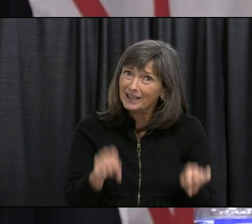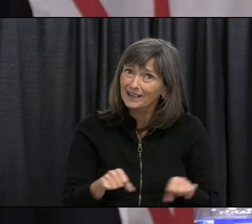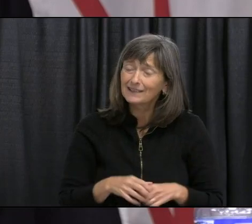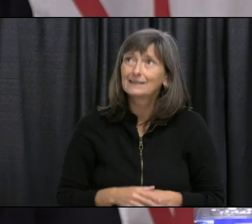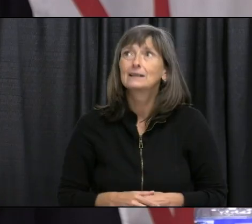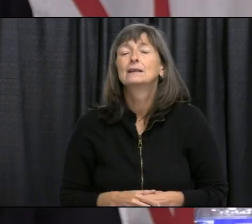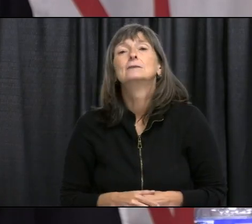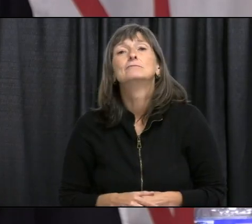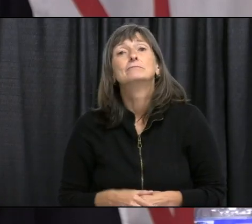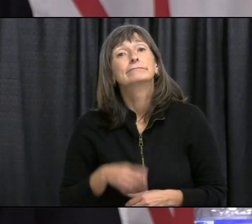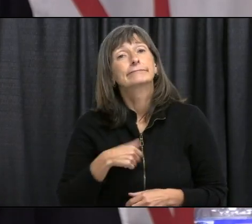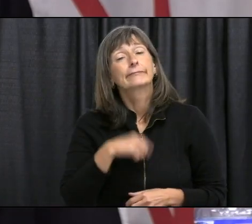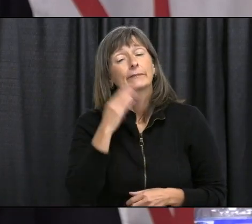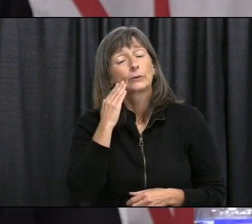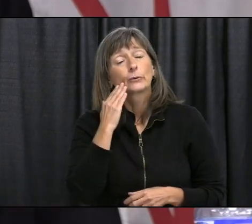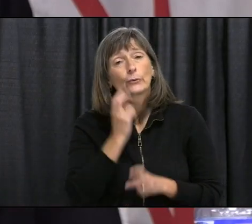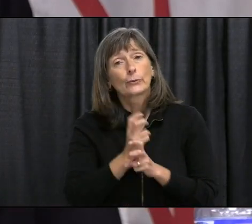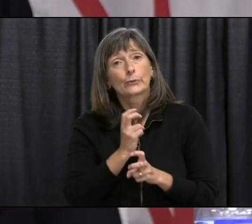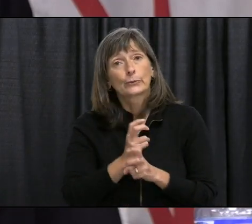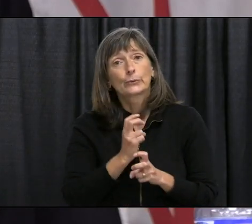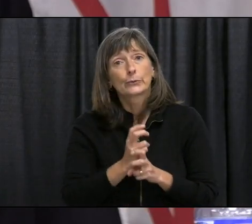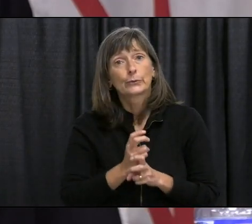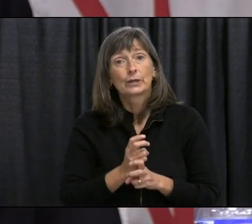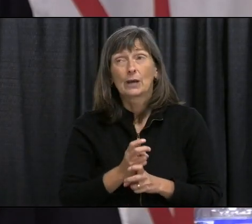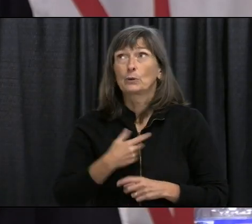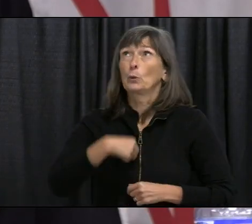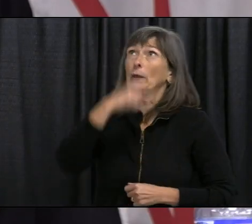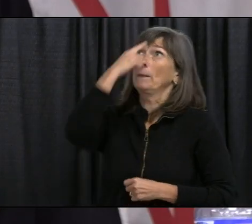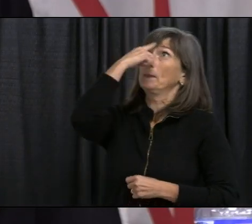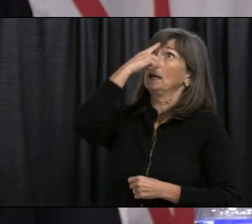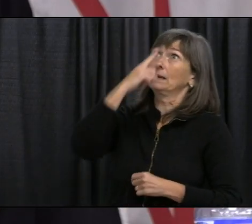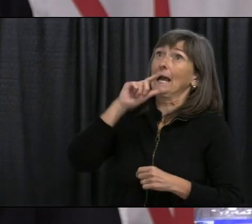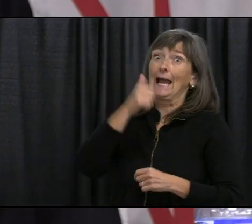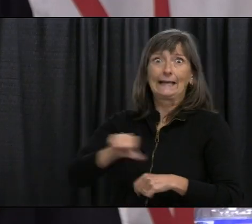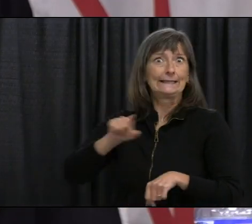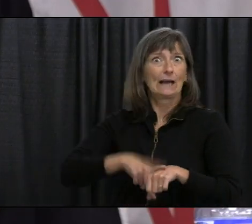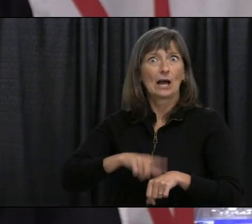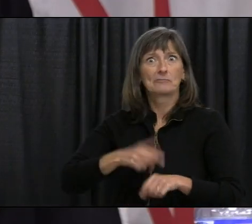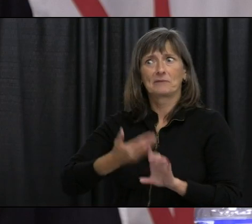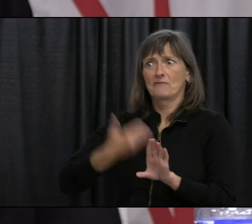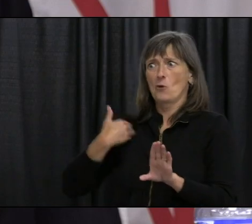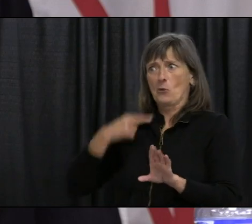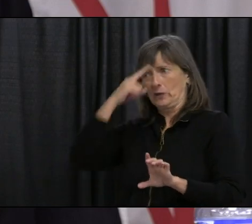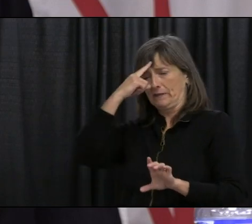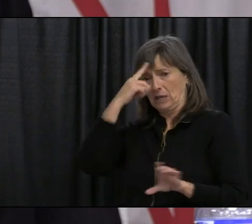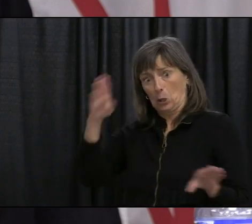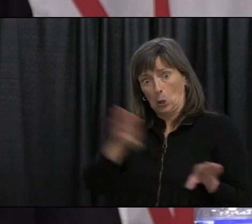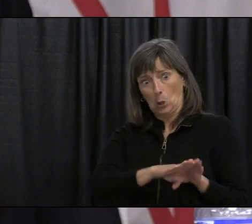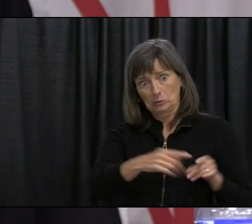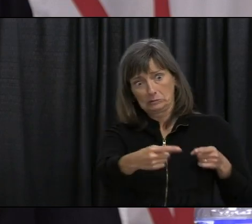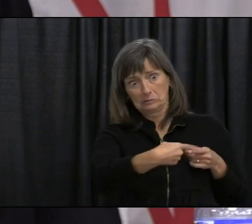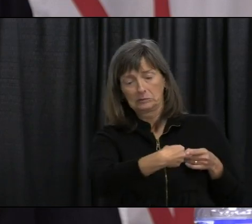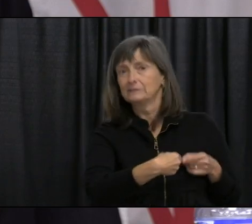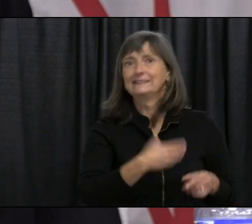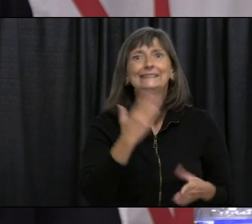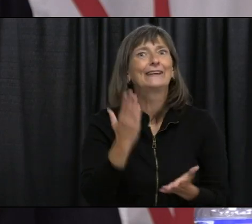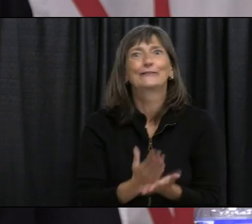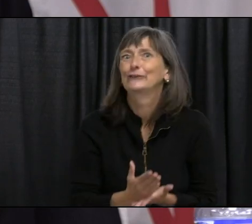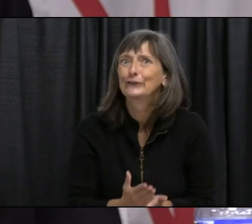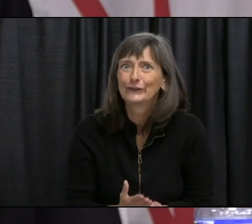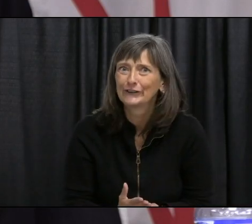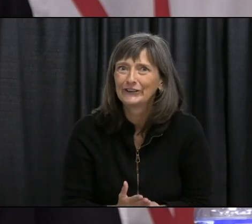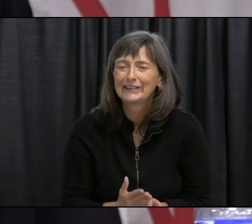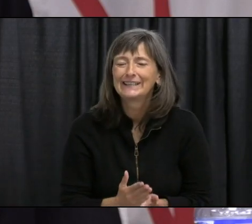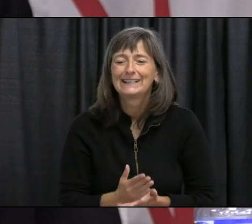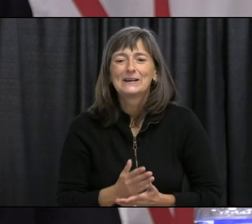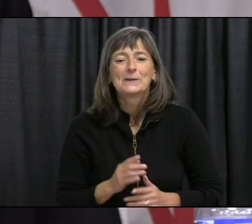under any other circumstances we would have even contemplated doing. So, having said that,